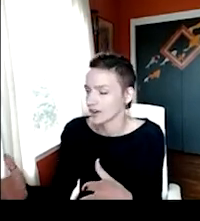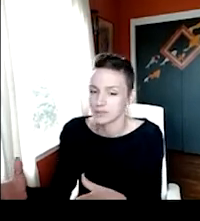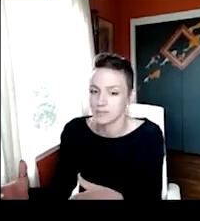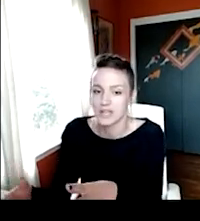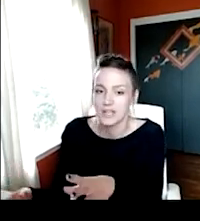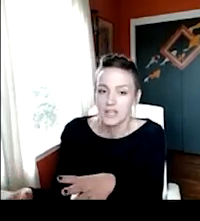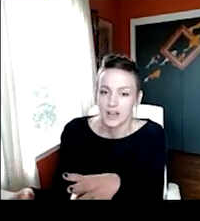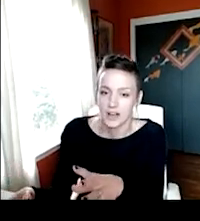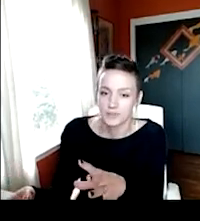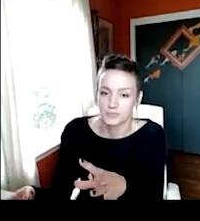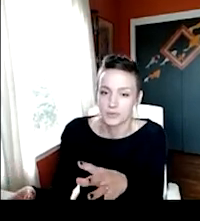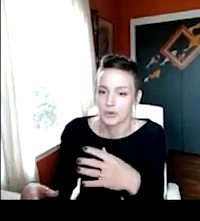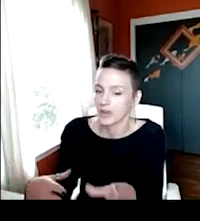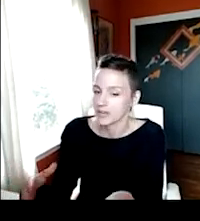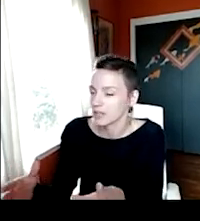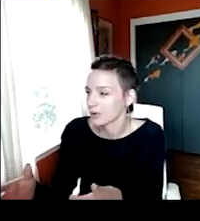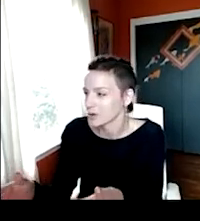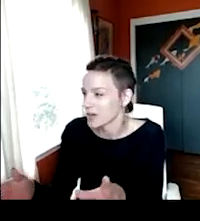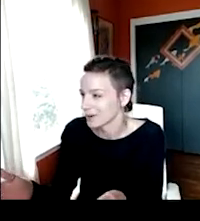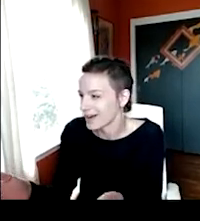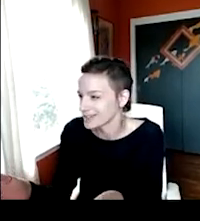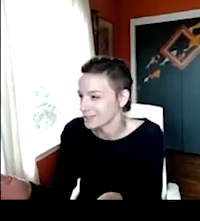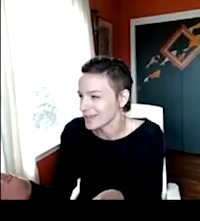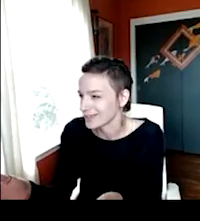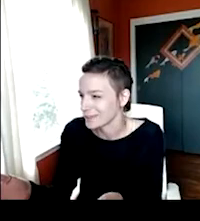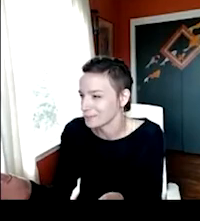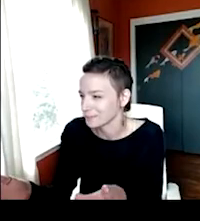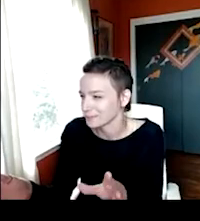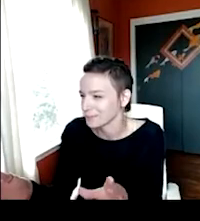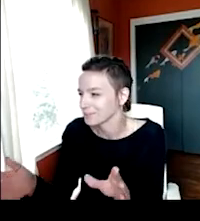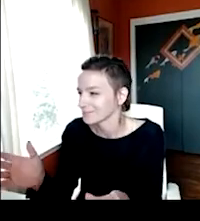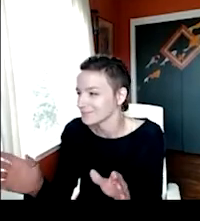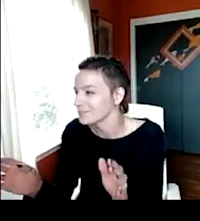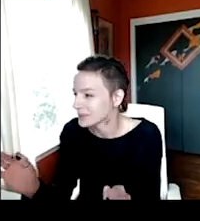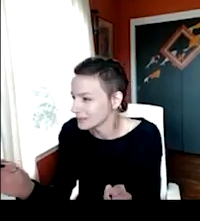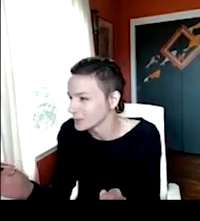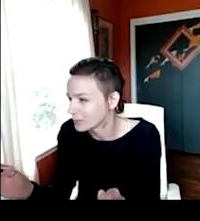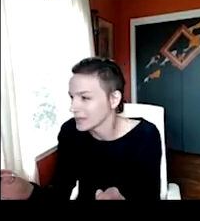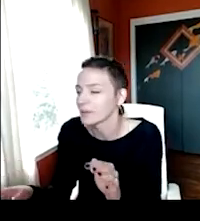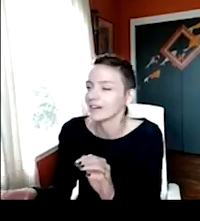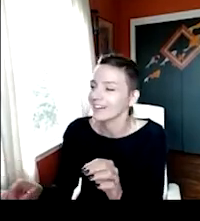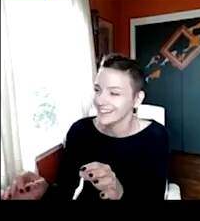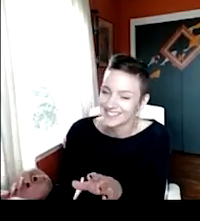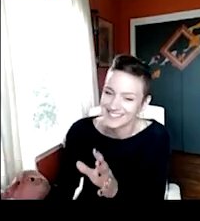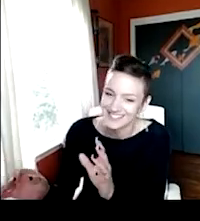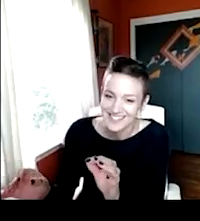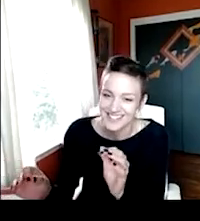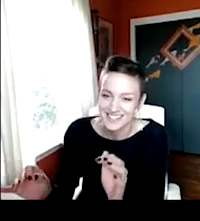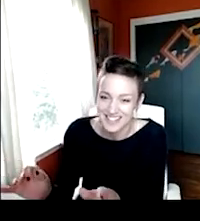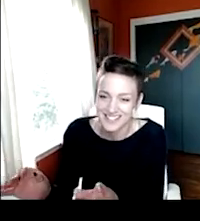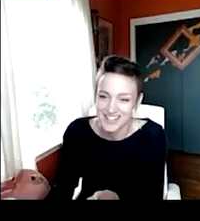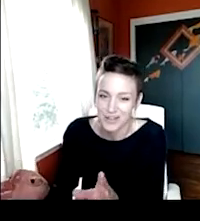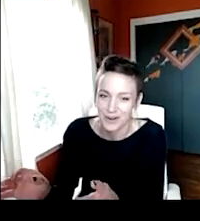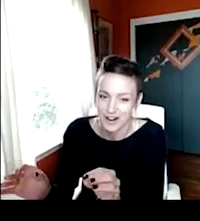want our outcome to be? Do we want to randomly throw cyber concepts at them? Maybe a little bit, but it's